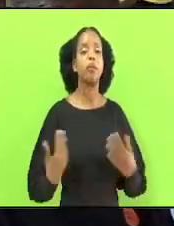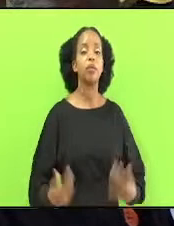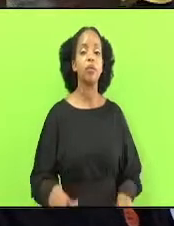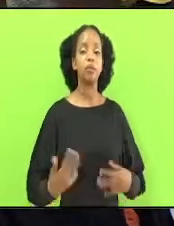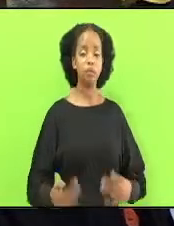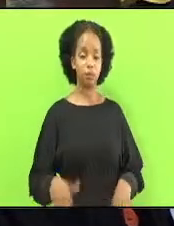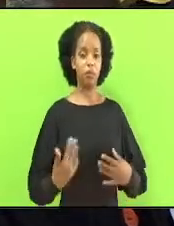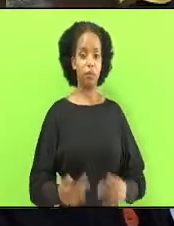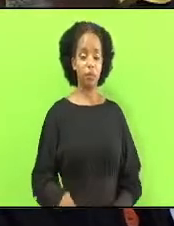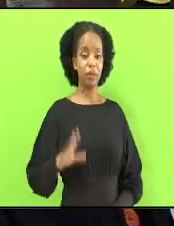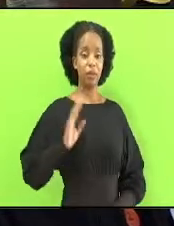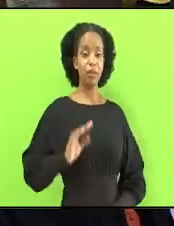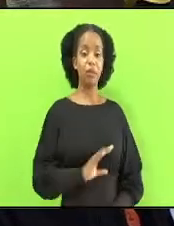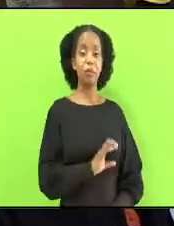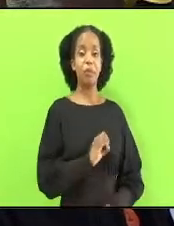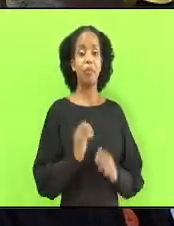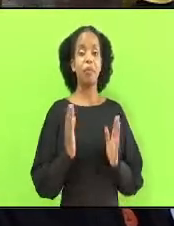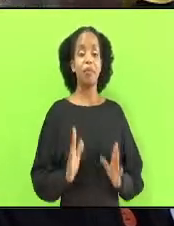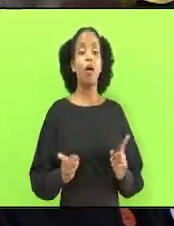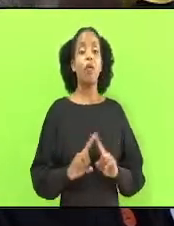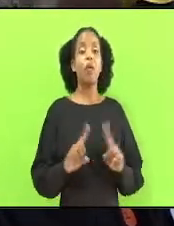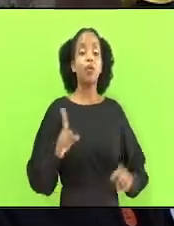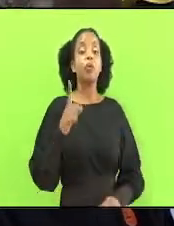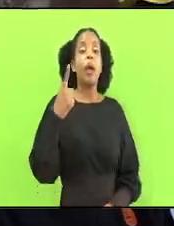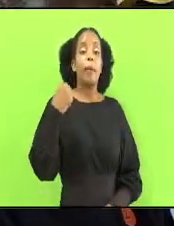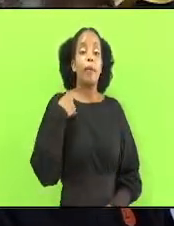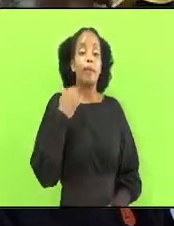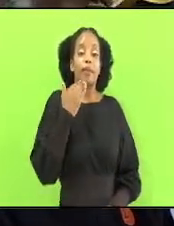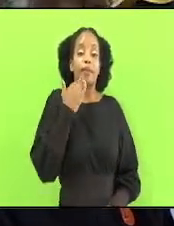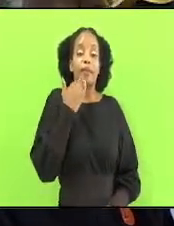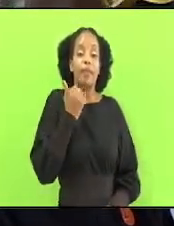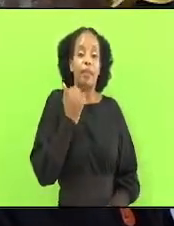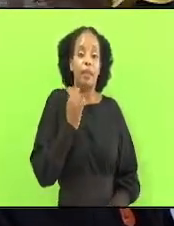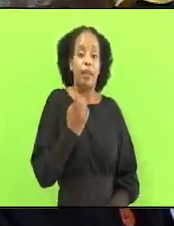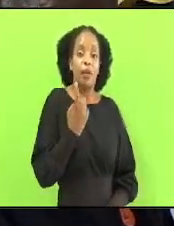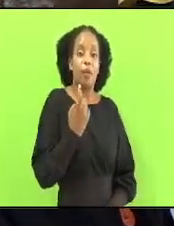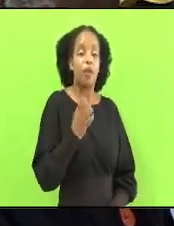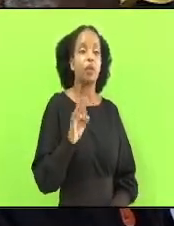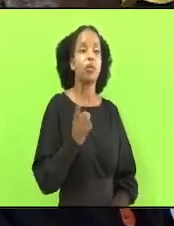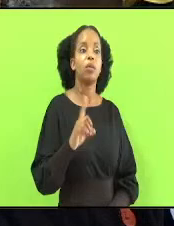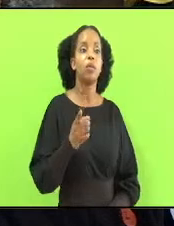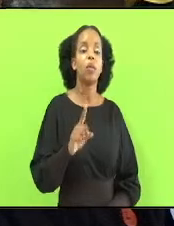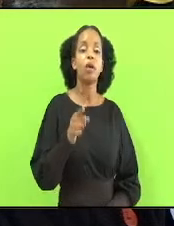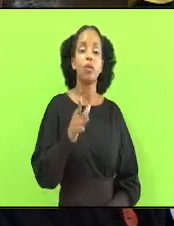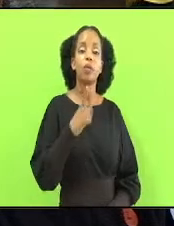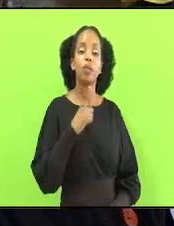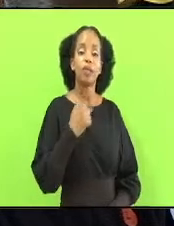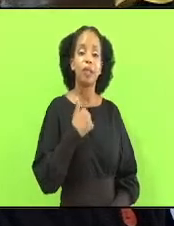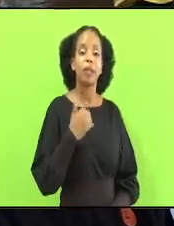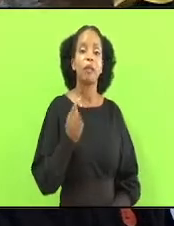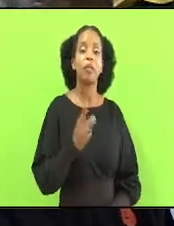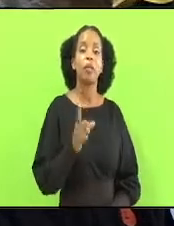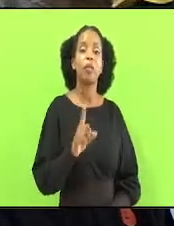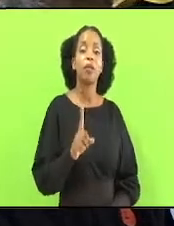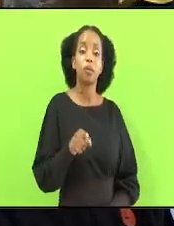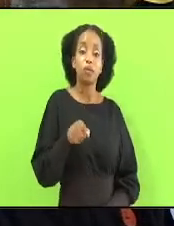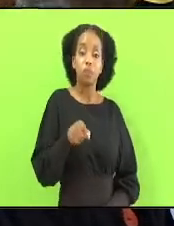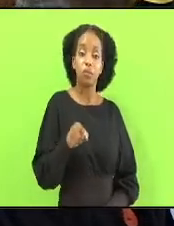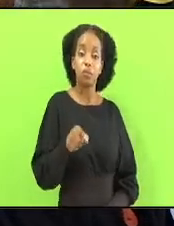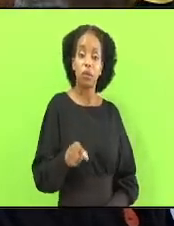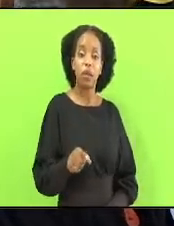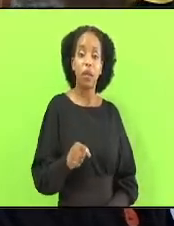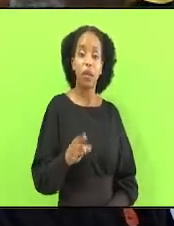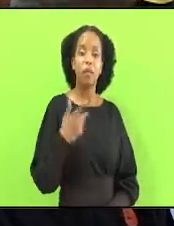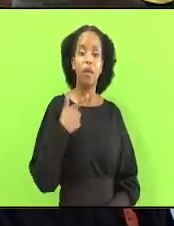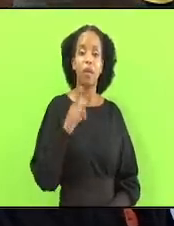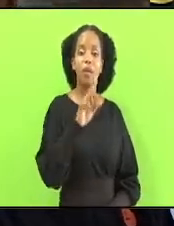ke se kopang o nkarabe. O mpolele gore mo tsamayang teng a wa kgotsofala. So, but the question that I'd like to pose